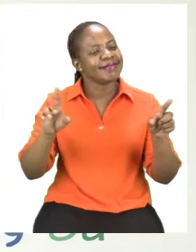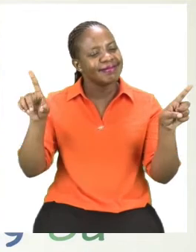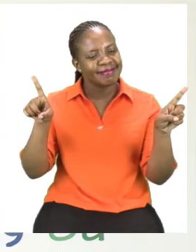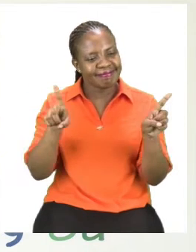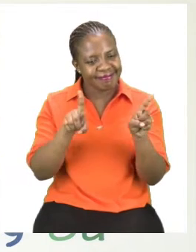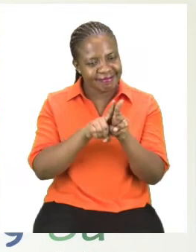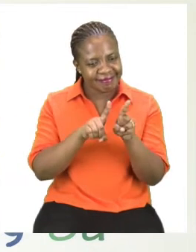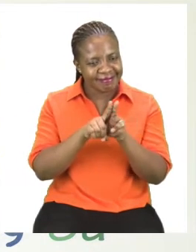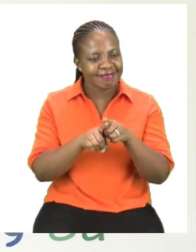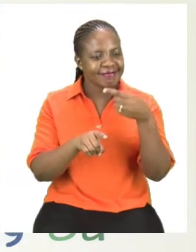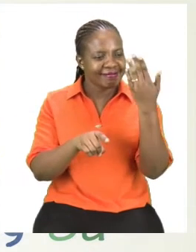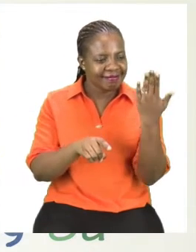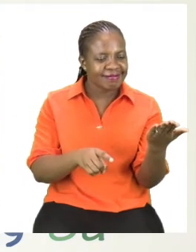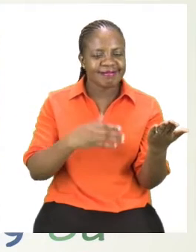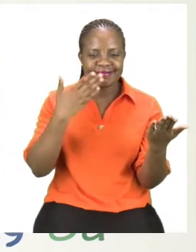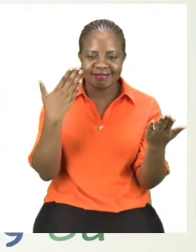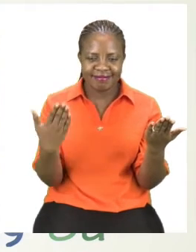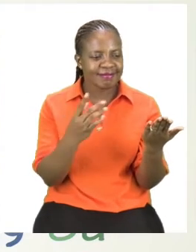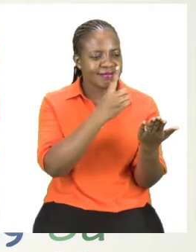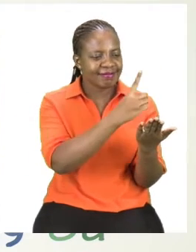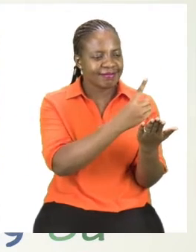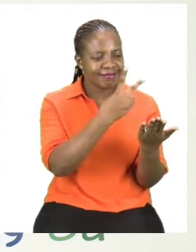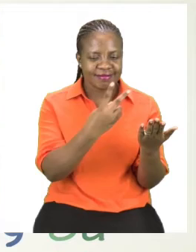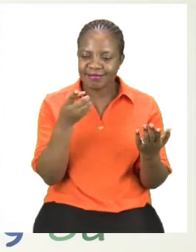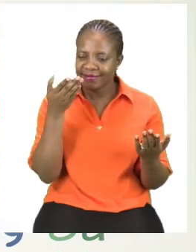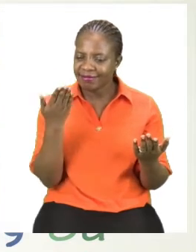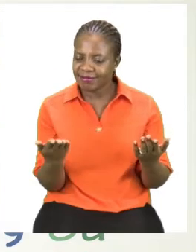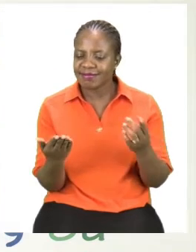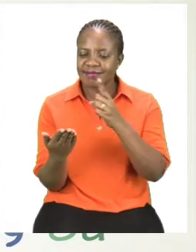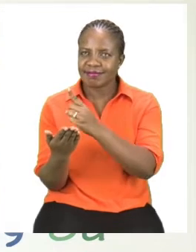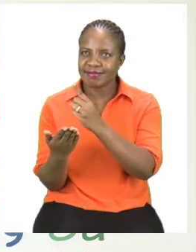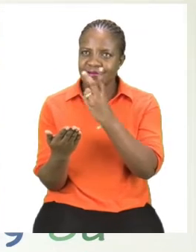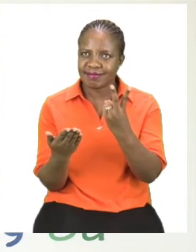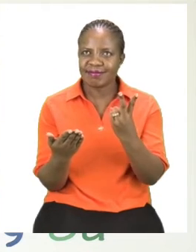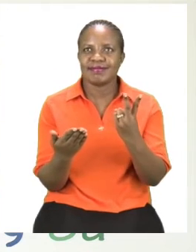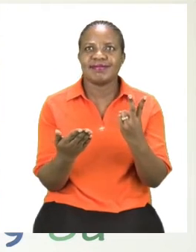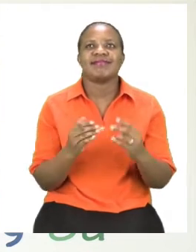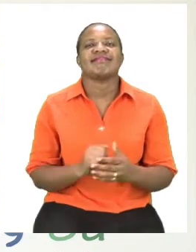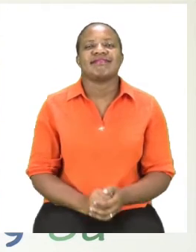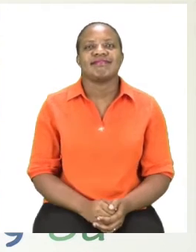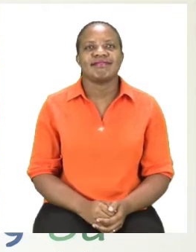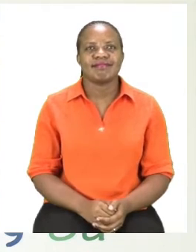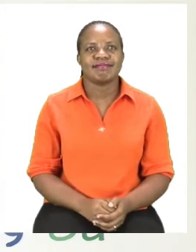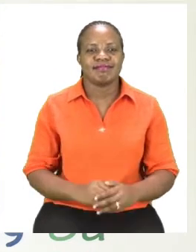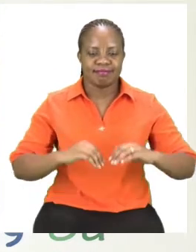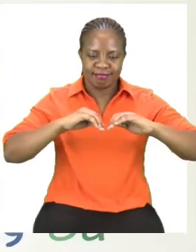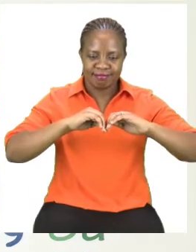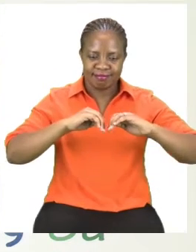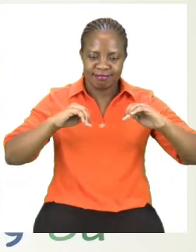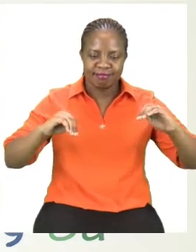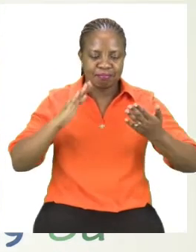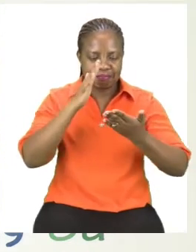also has 12 cookies. So we have managed to break